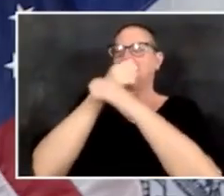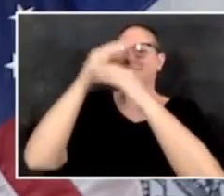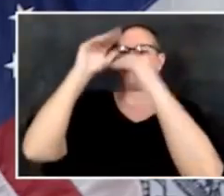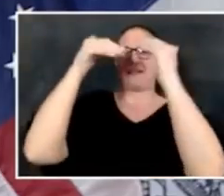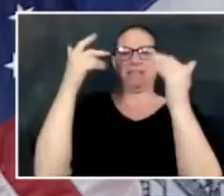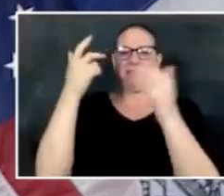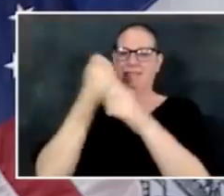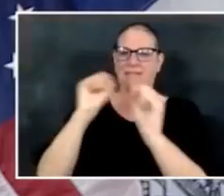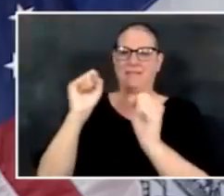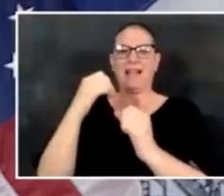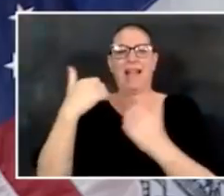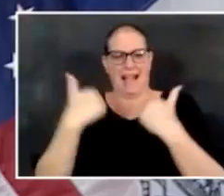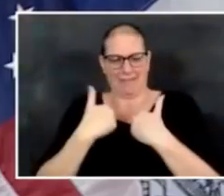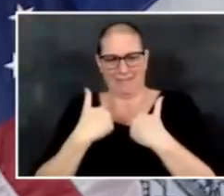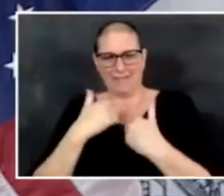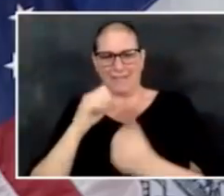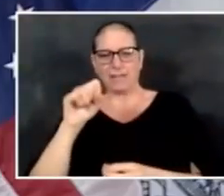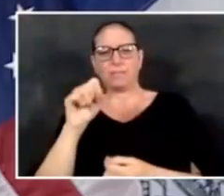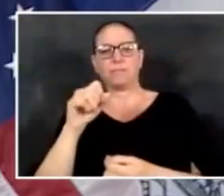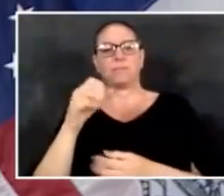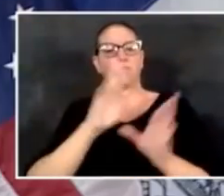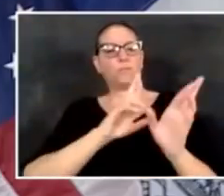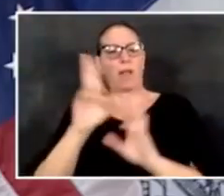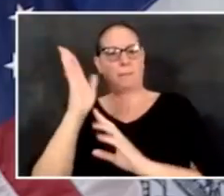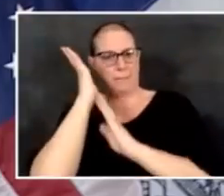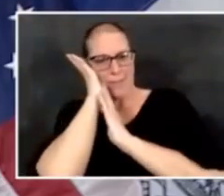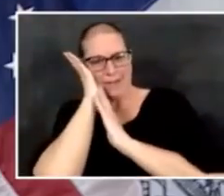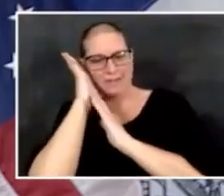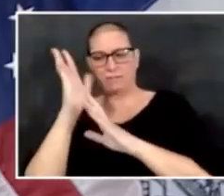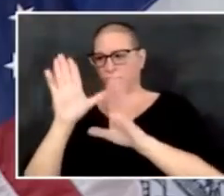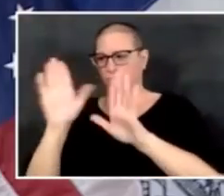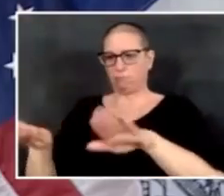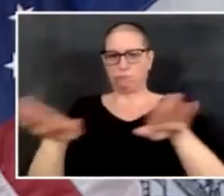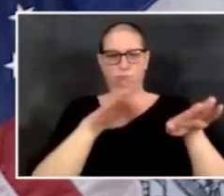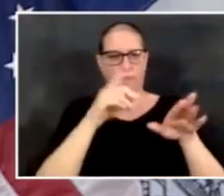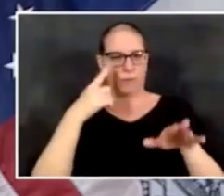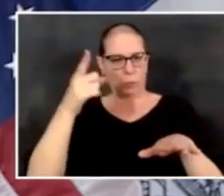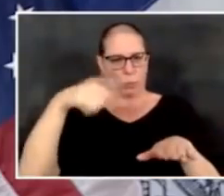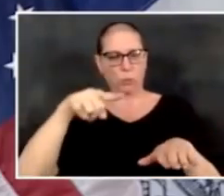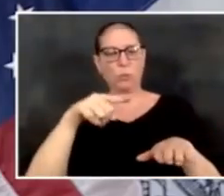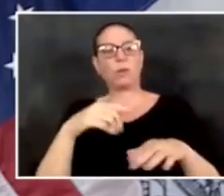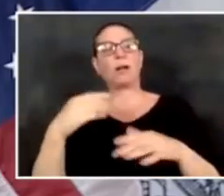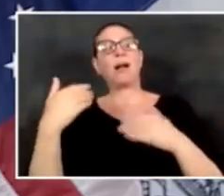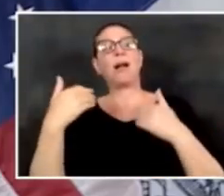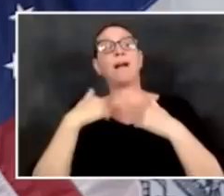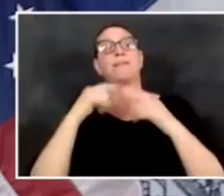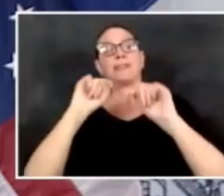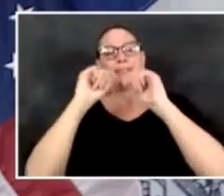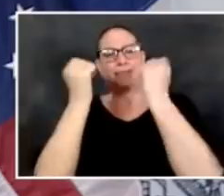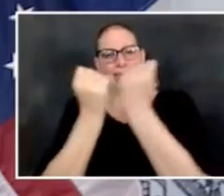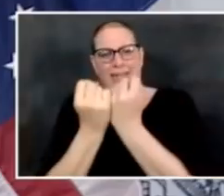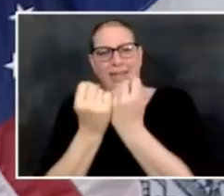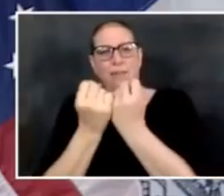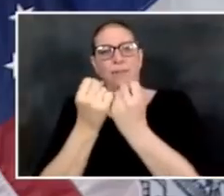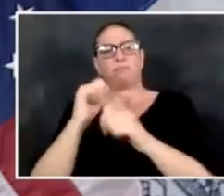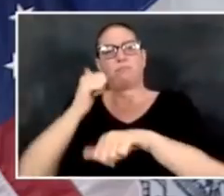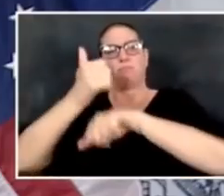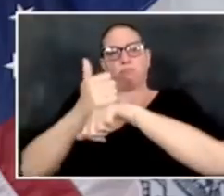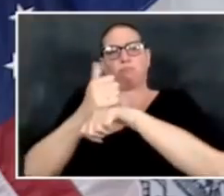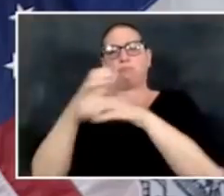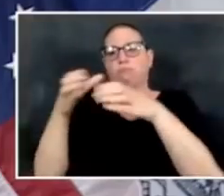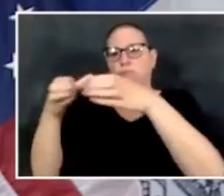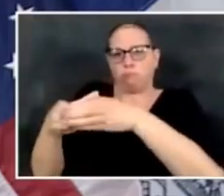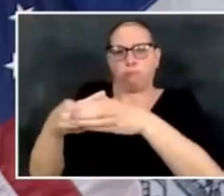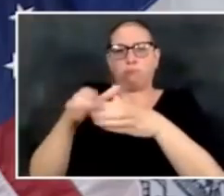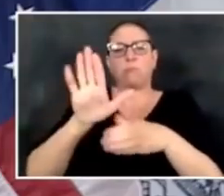out teams to check on homeless folks that can do and often do